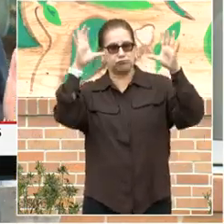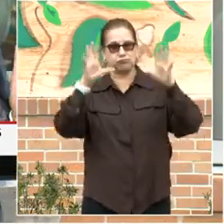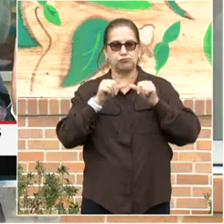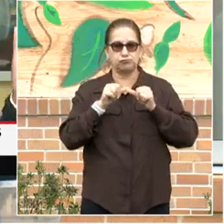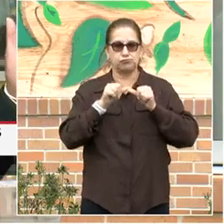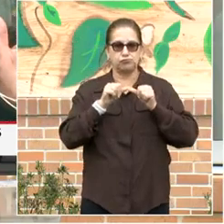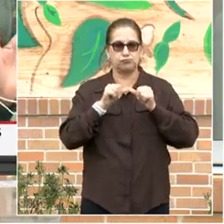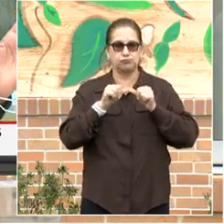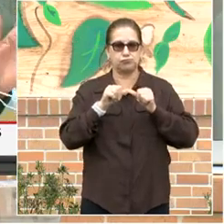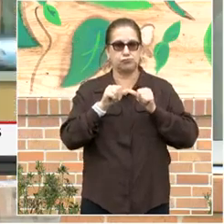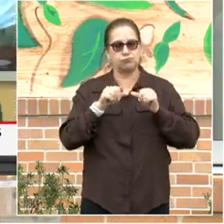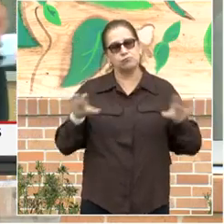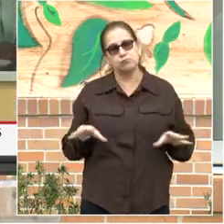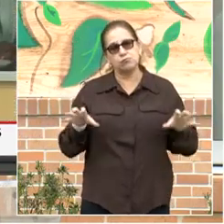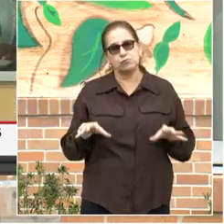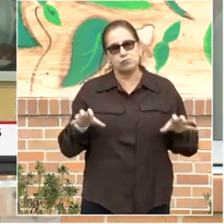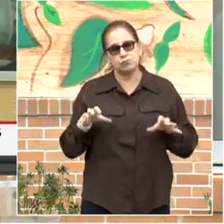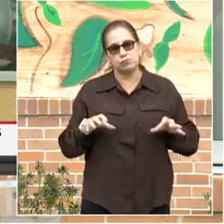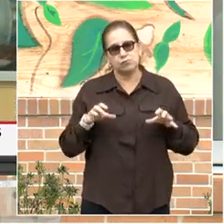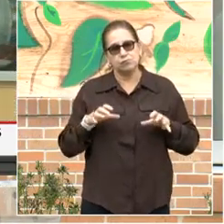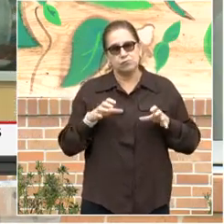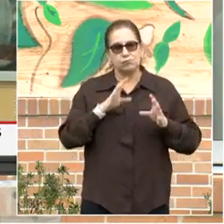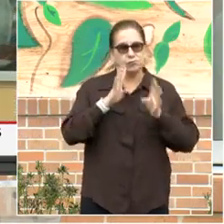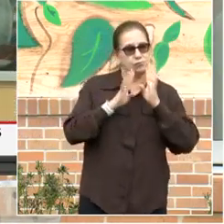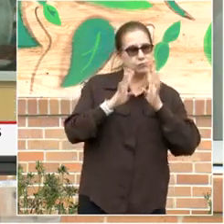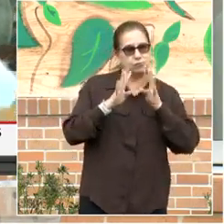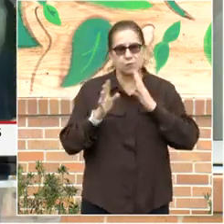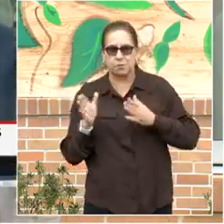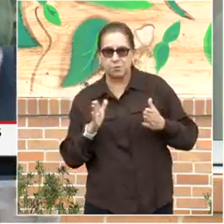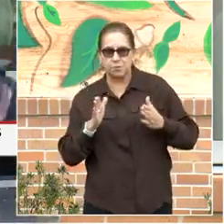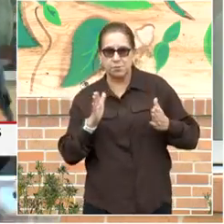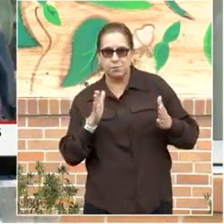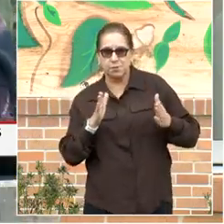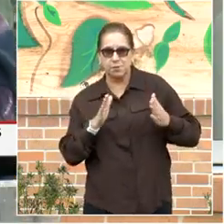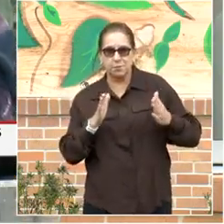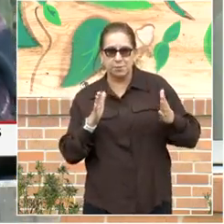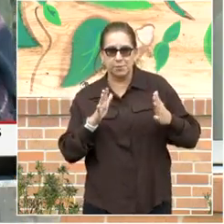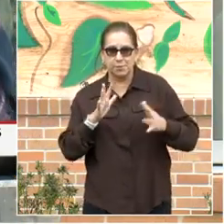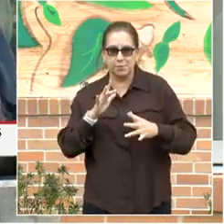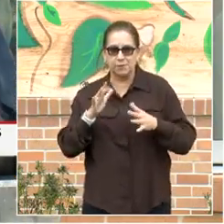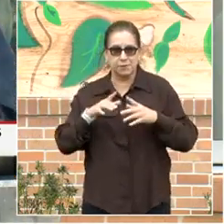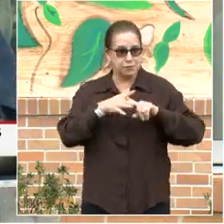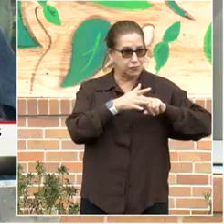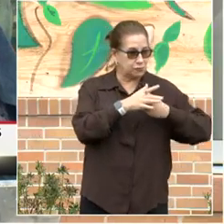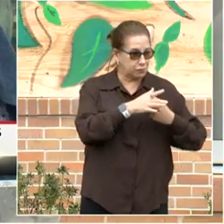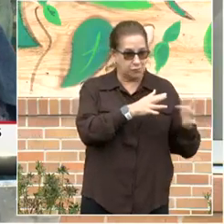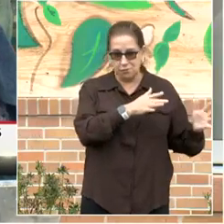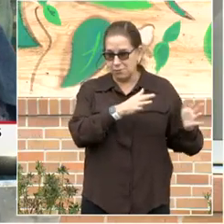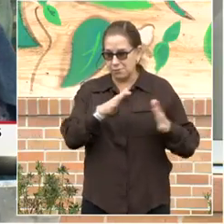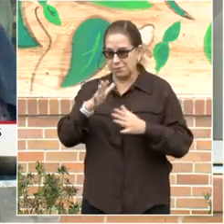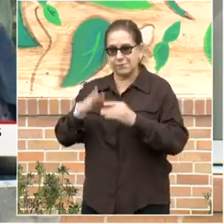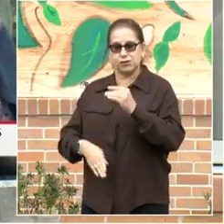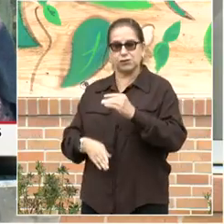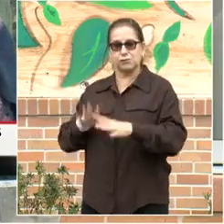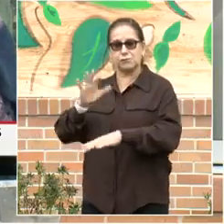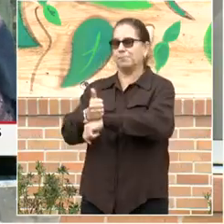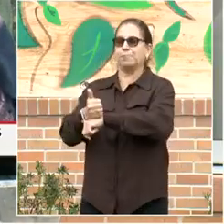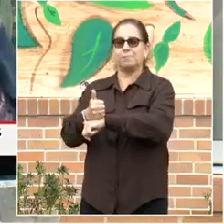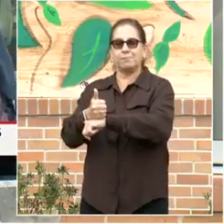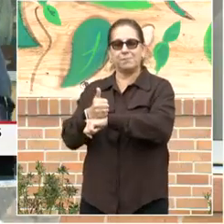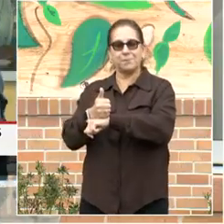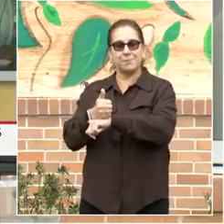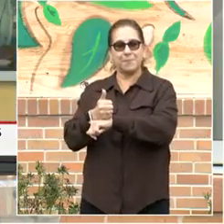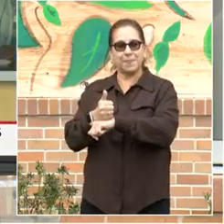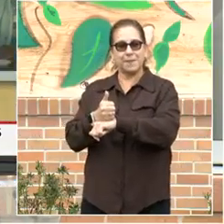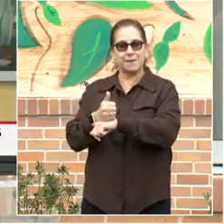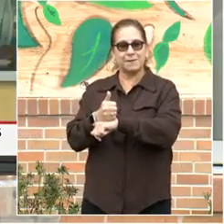You can do it. We've been able to see some things from start to finish. And we're